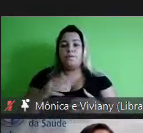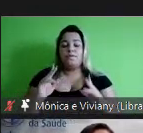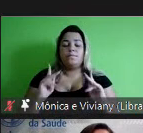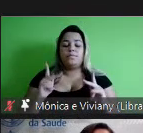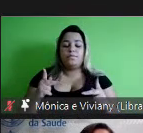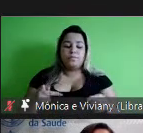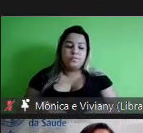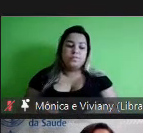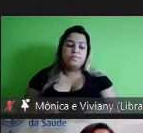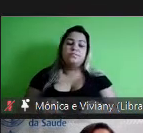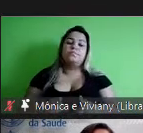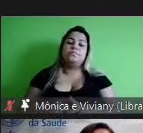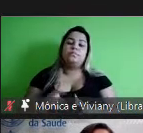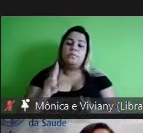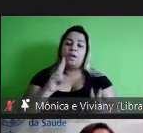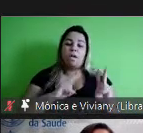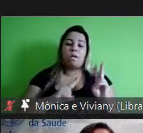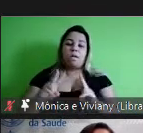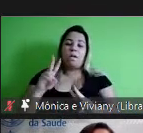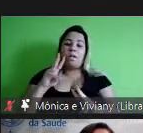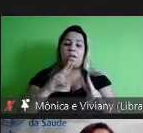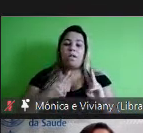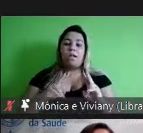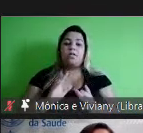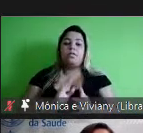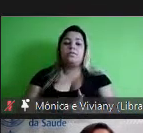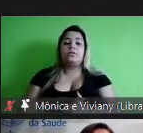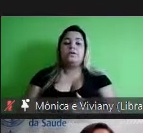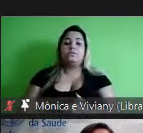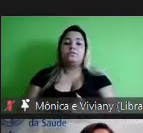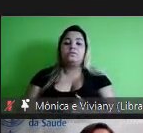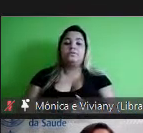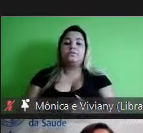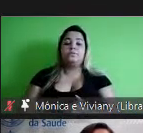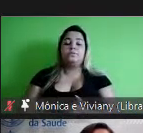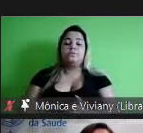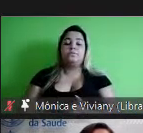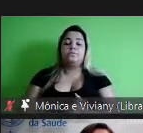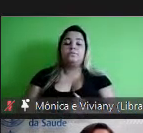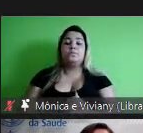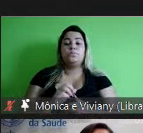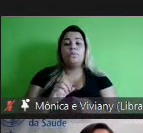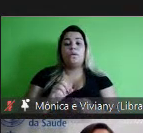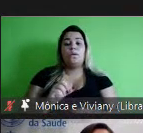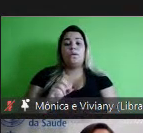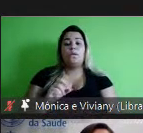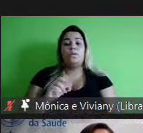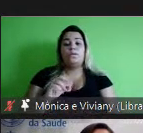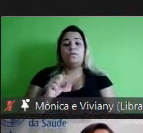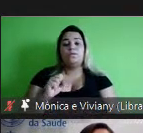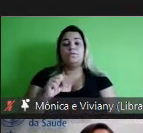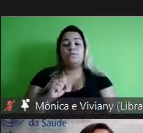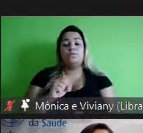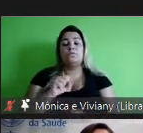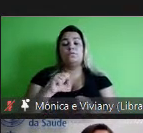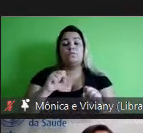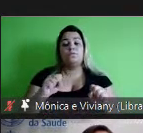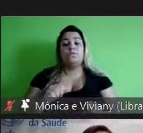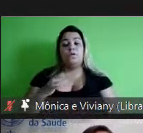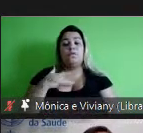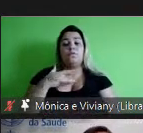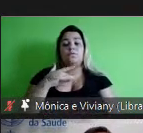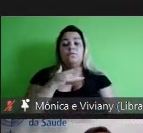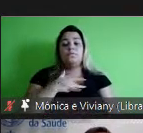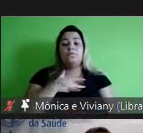with humans, but it cannot look for the health systems, planetary health systems, for the planetary